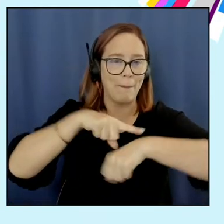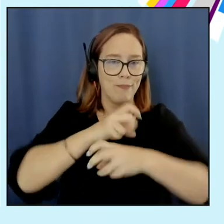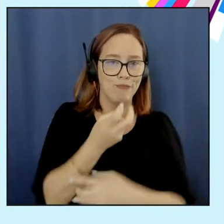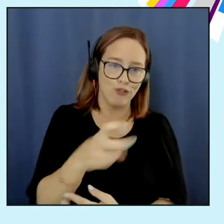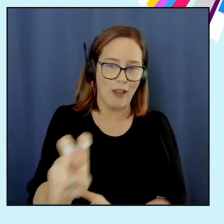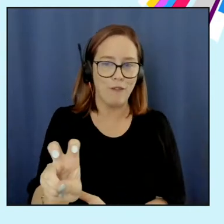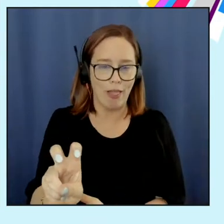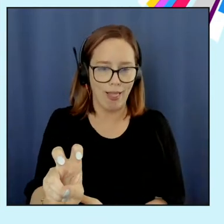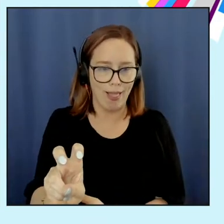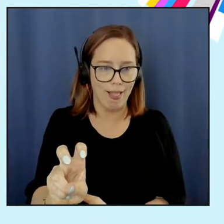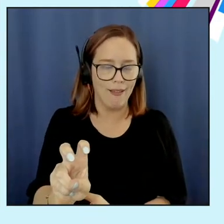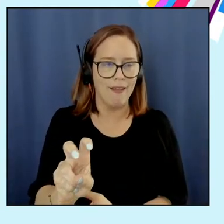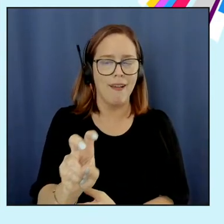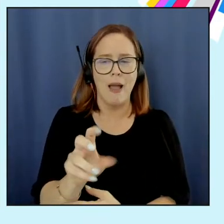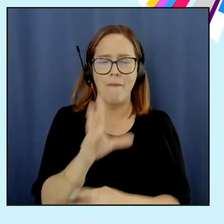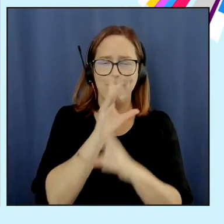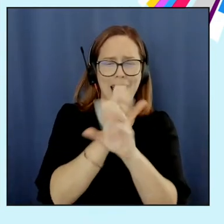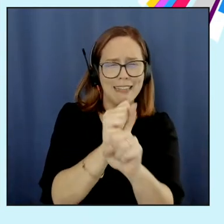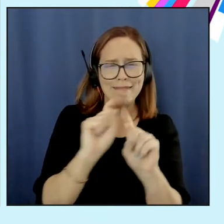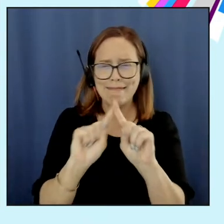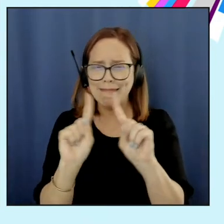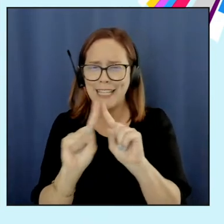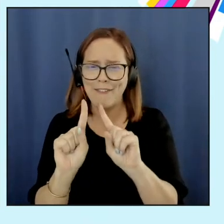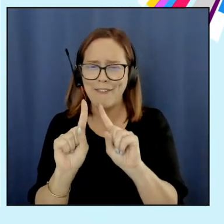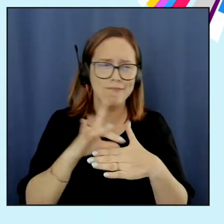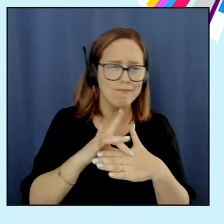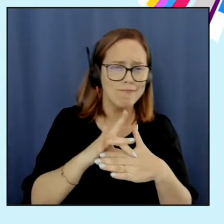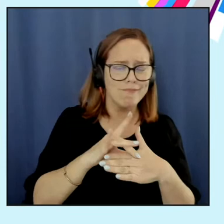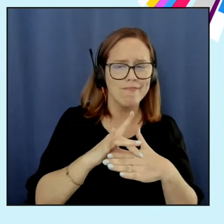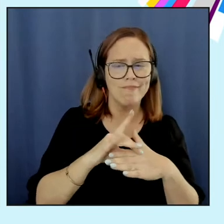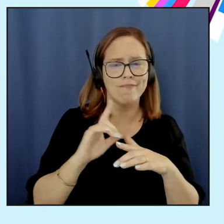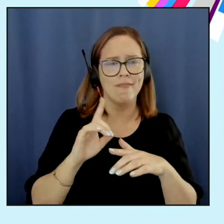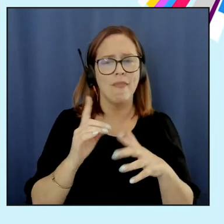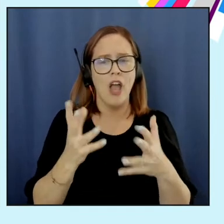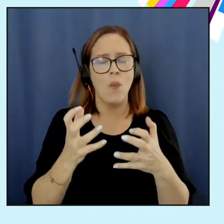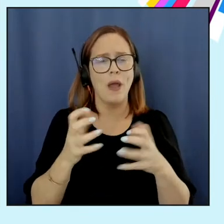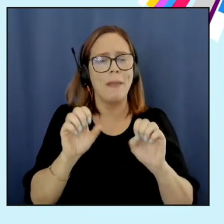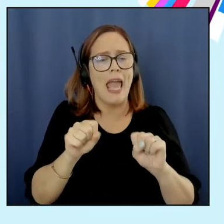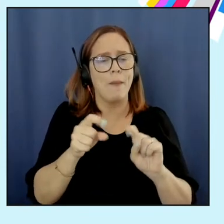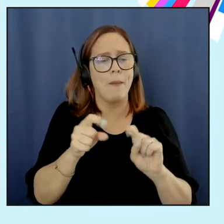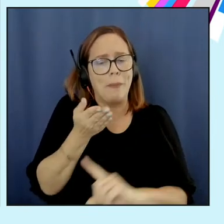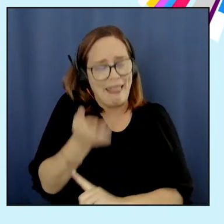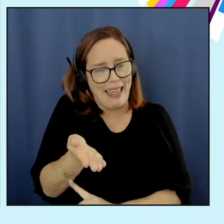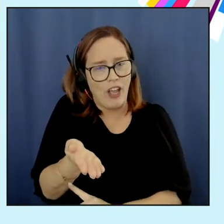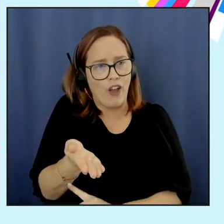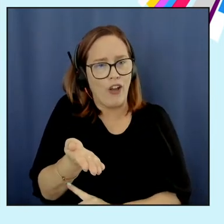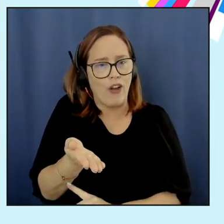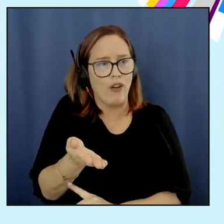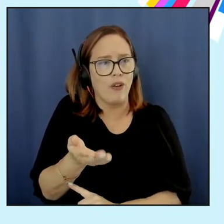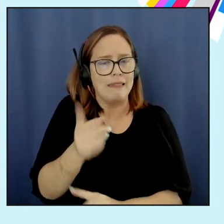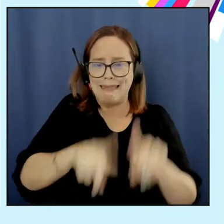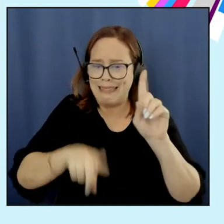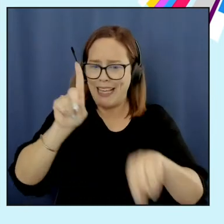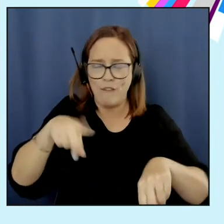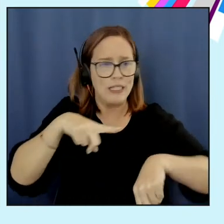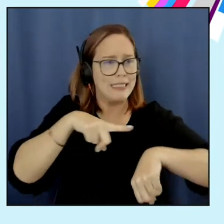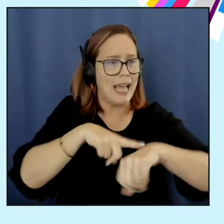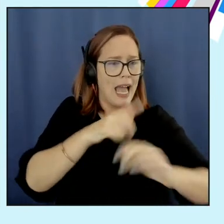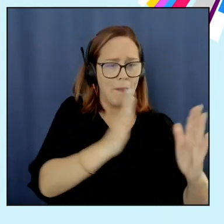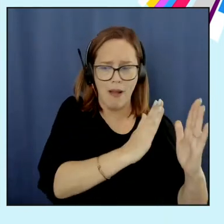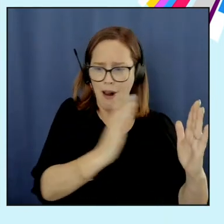and contexts. And I really wish I could be able to just be there and, you know, at different times and observe and learn